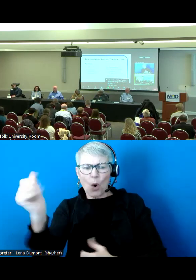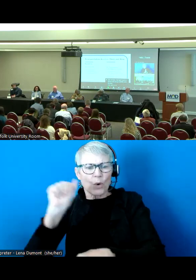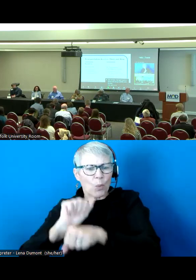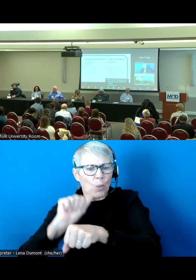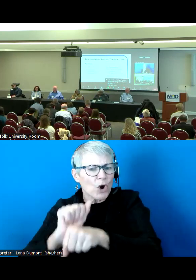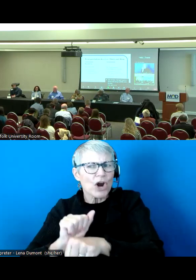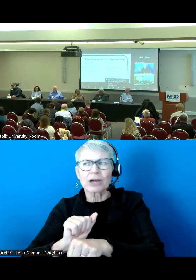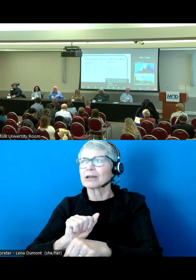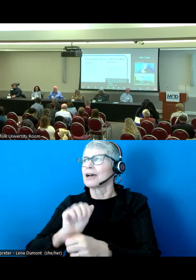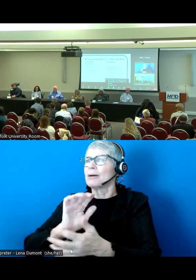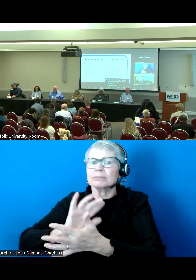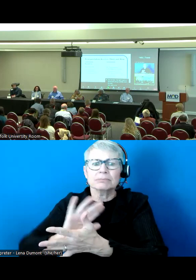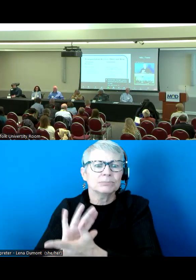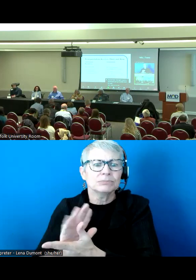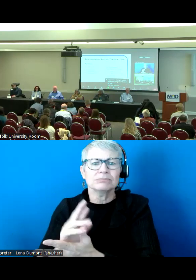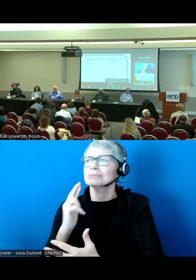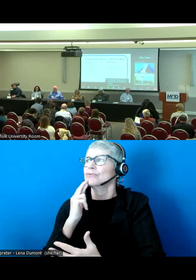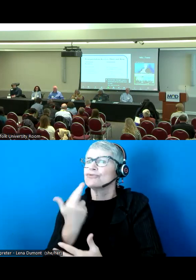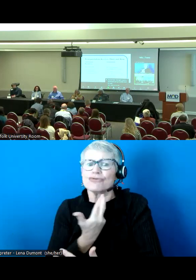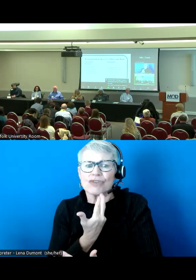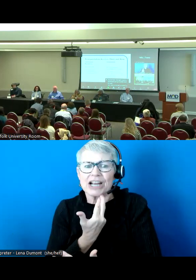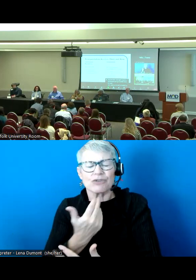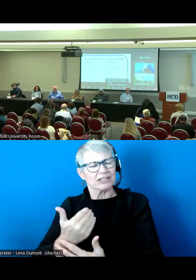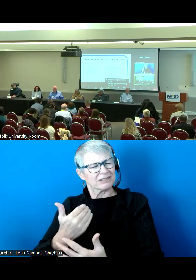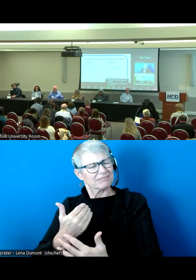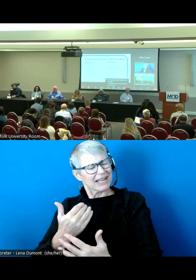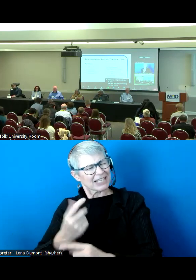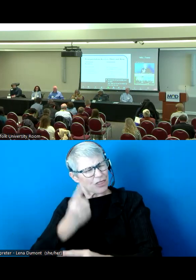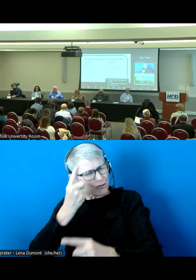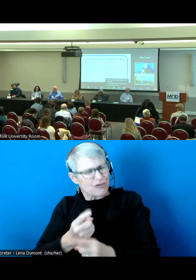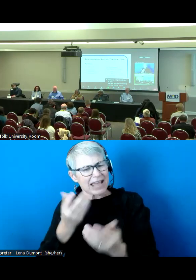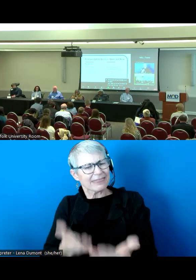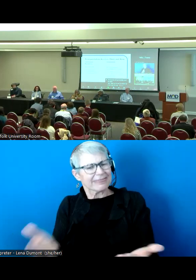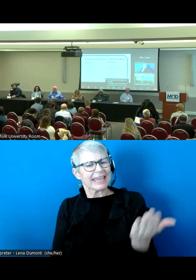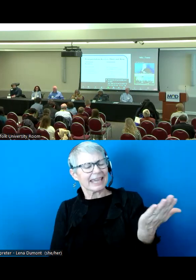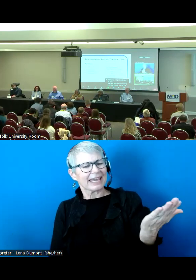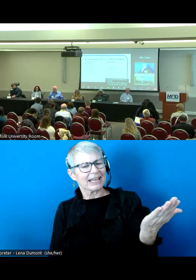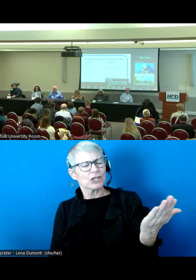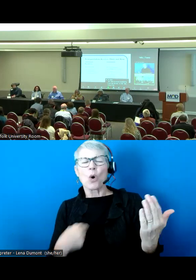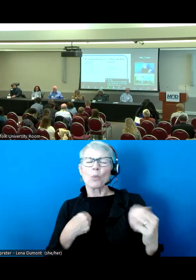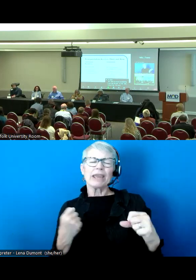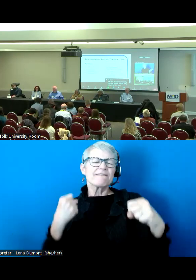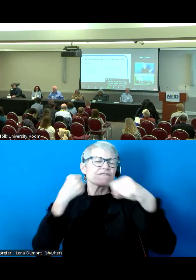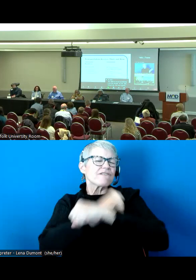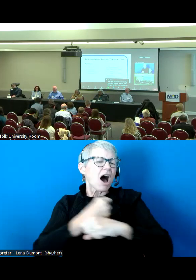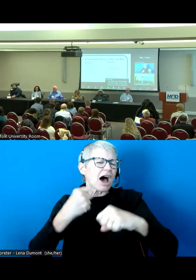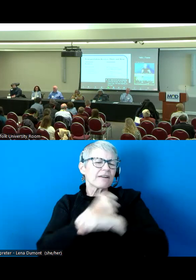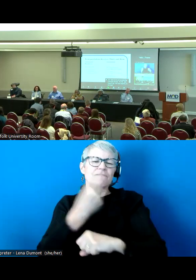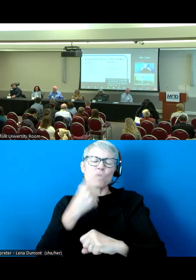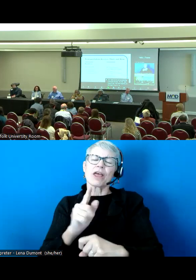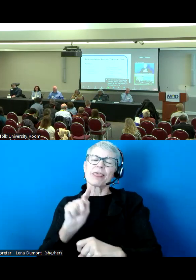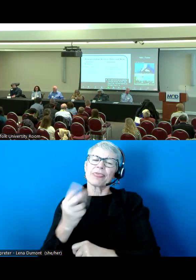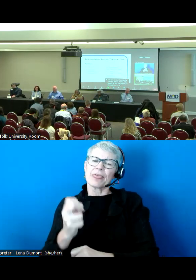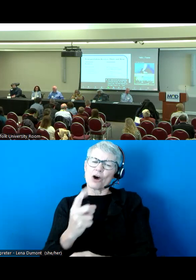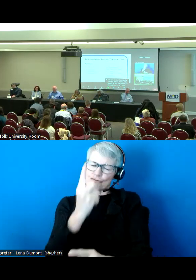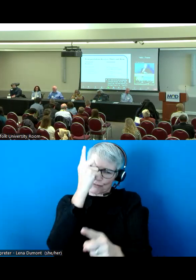just the law, it's the right thing to do. We were fighting for the right thing to do. I think the biggest thing that